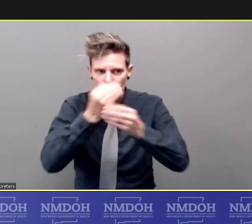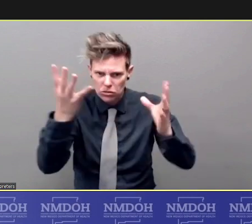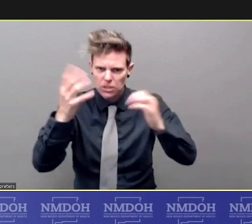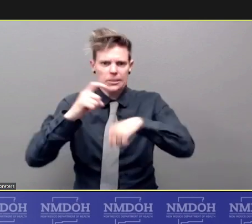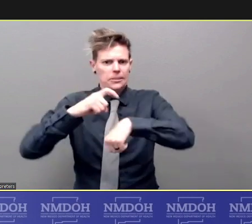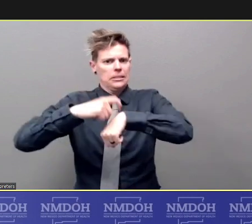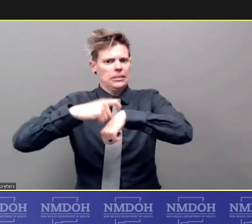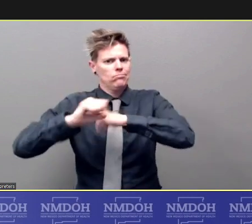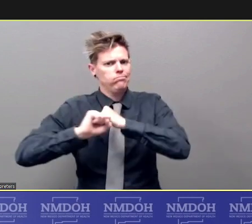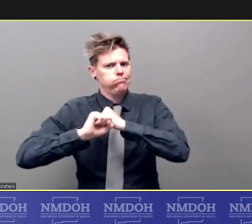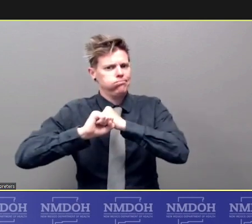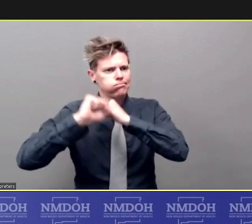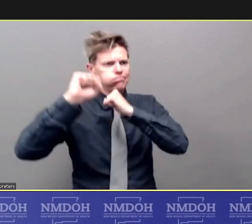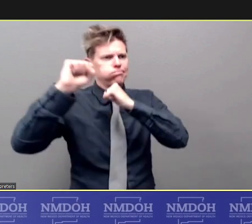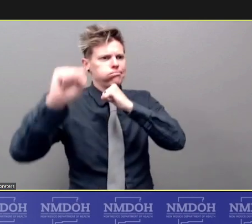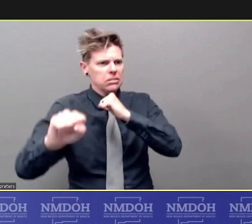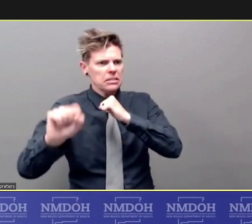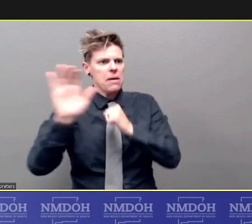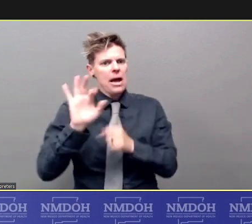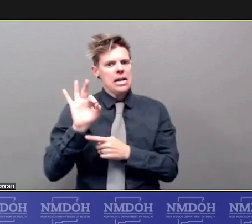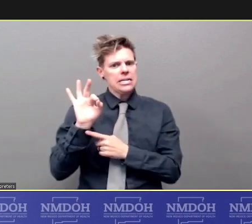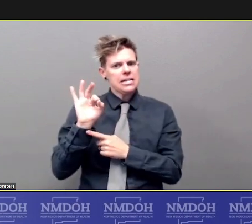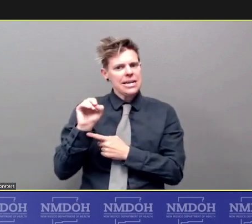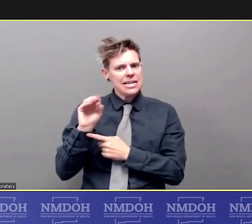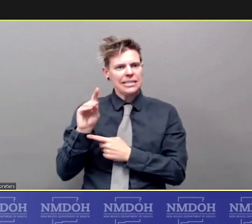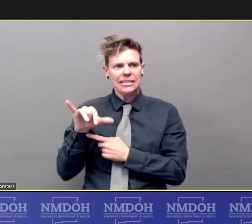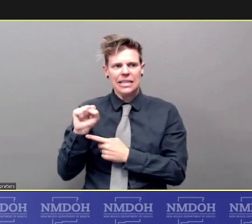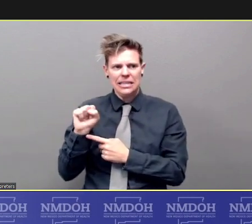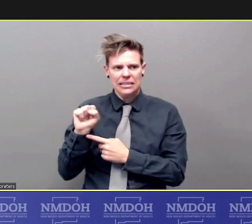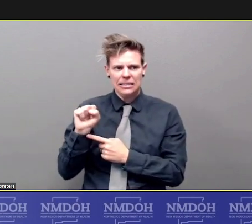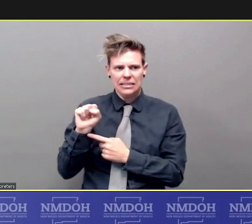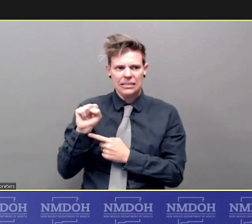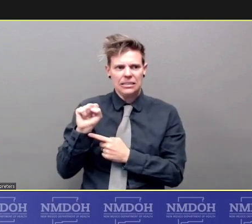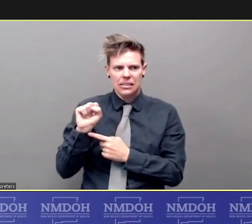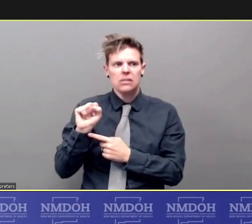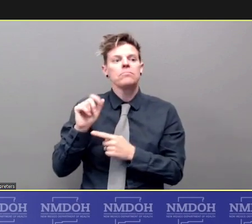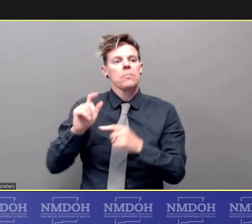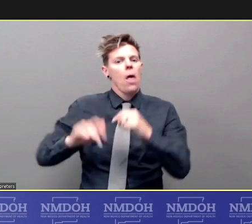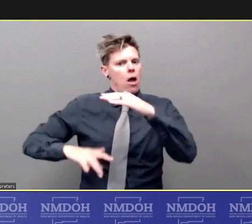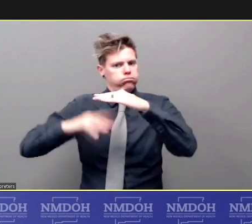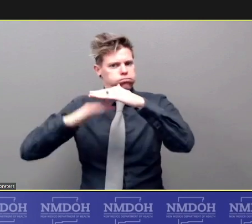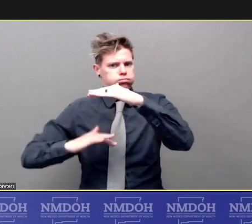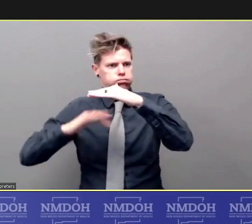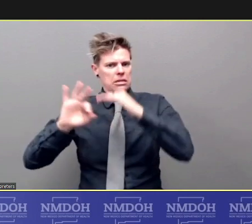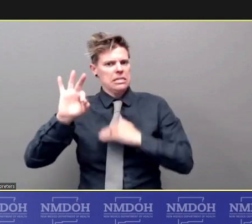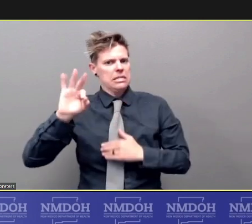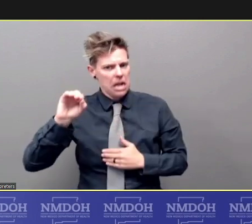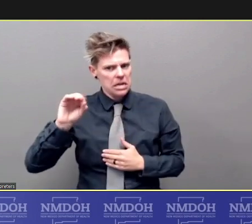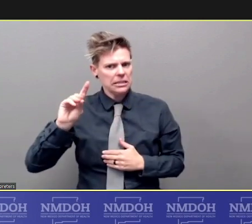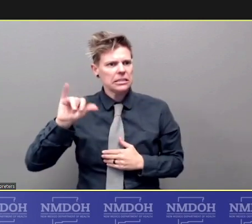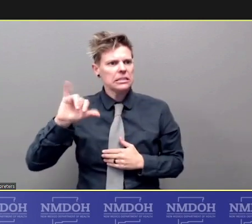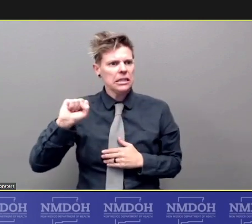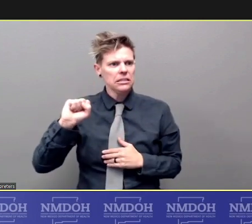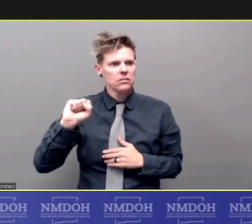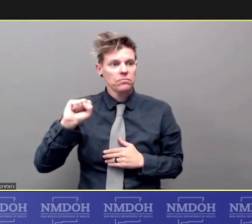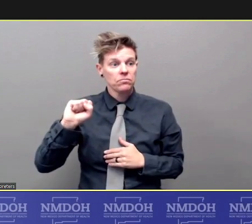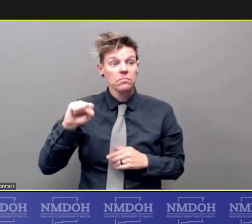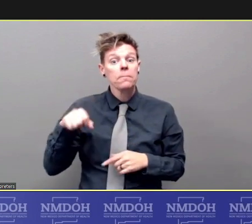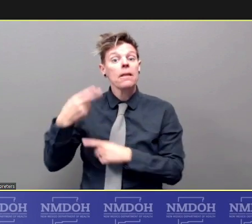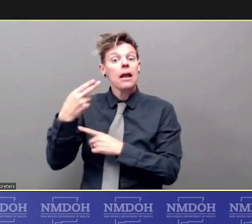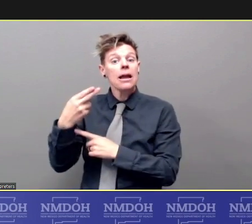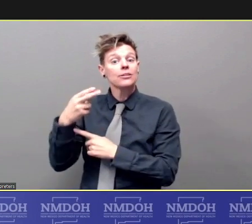90 days. It's not just 90 days. And so at HSD in particular, where the massive tsunami